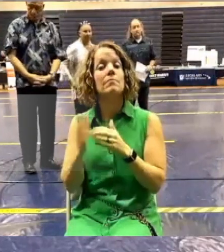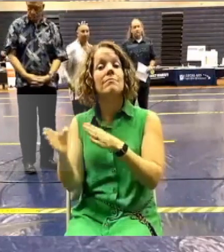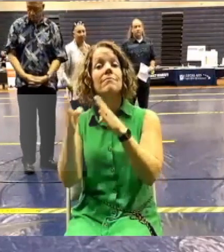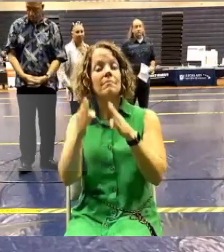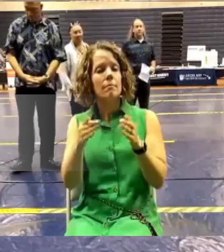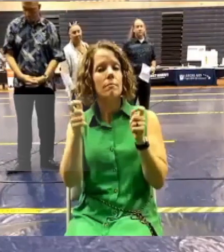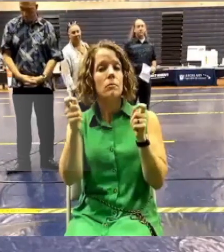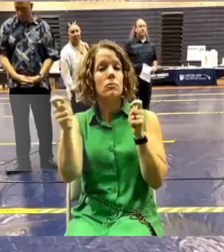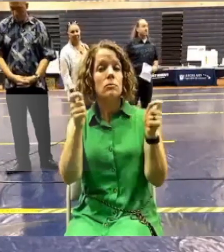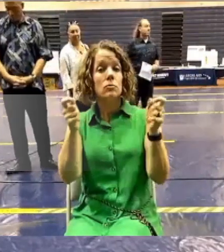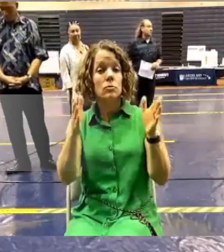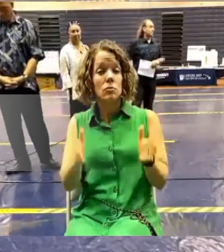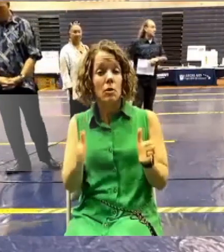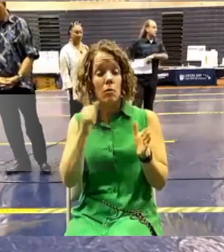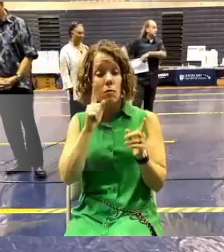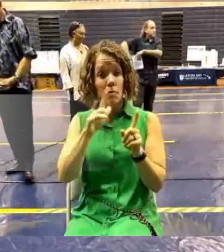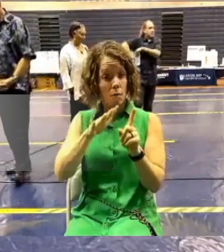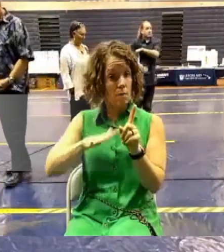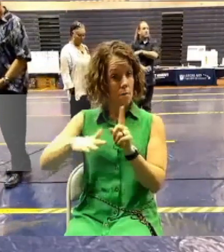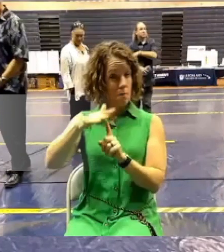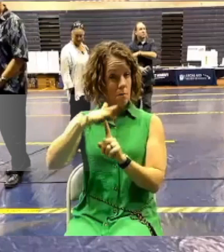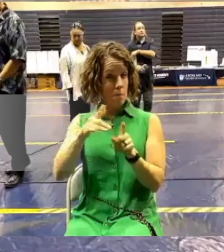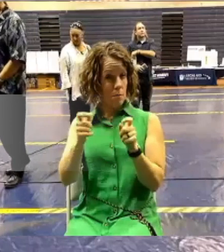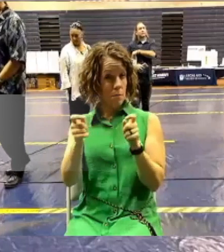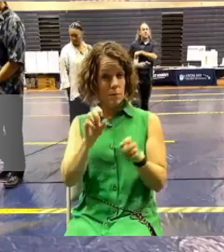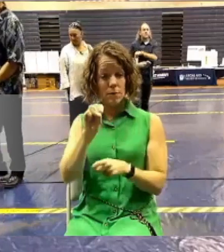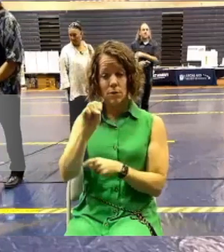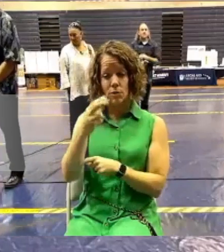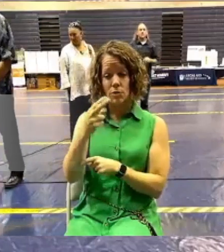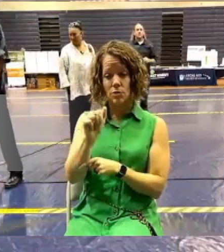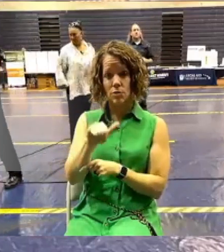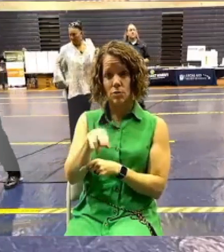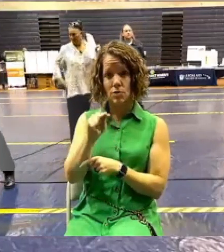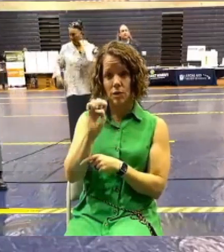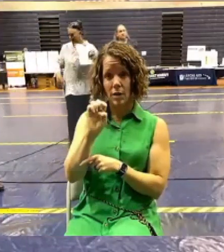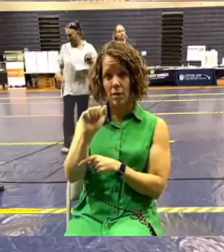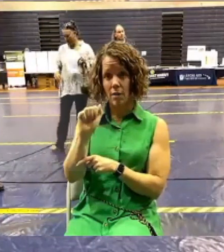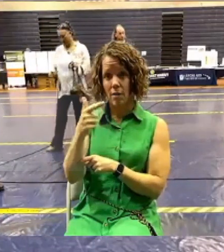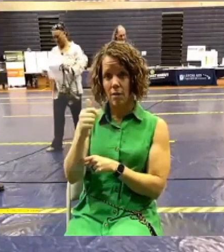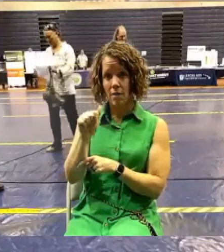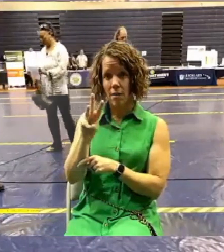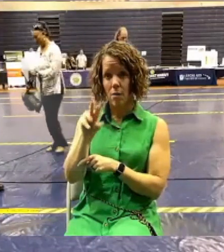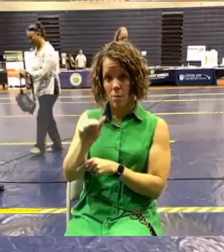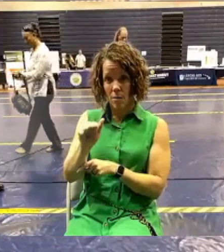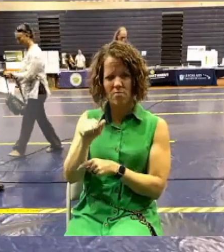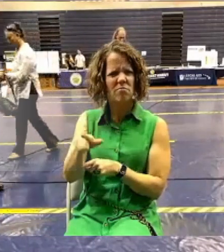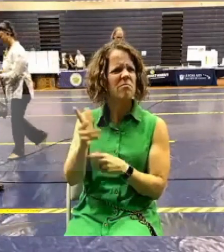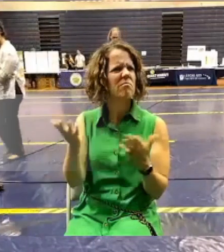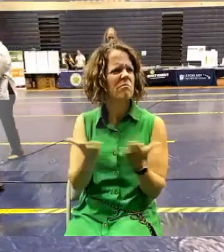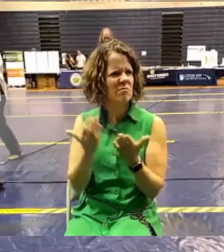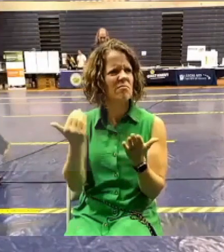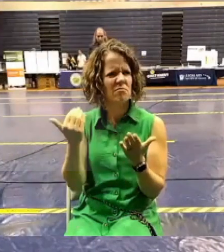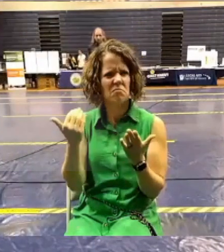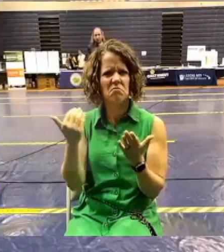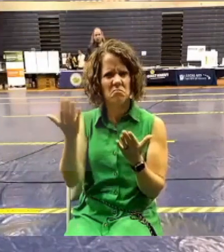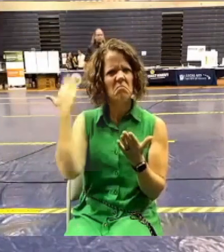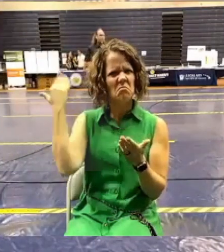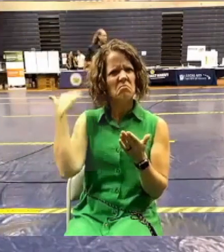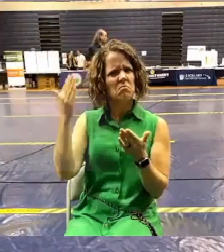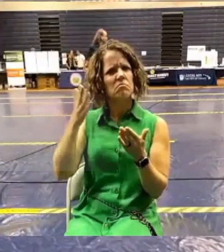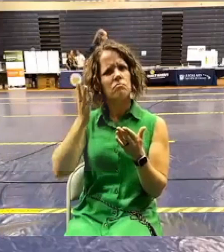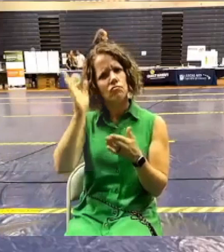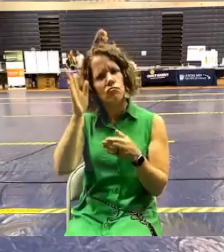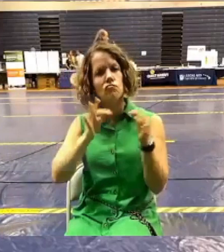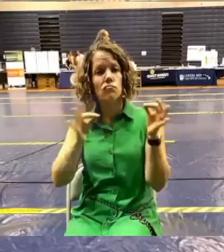of Environmental Management, who Shane Ogawa, who was here before. We've been making our way through the debris